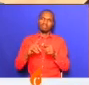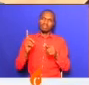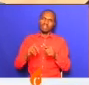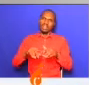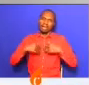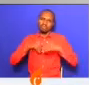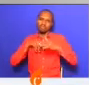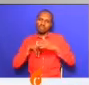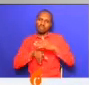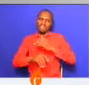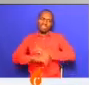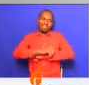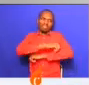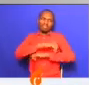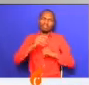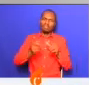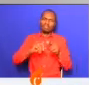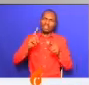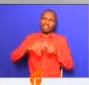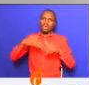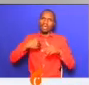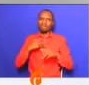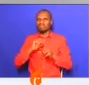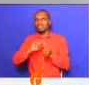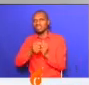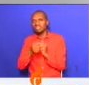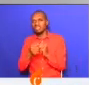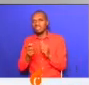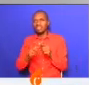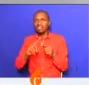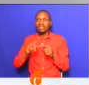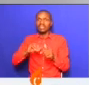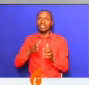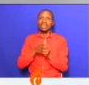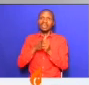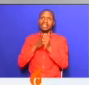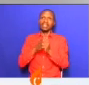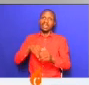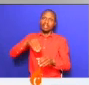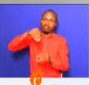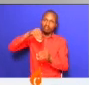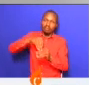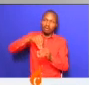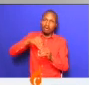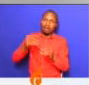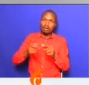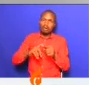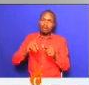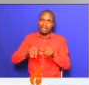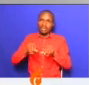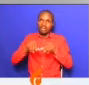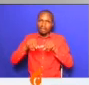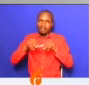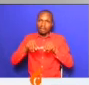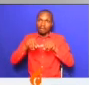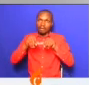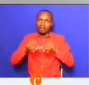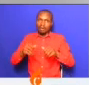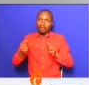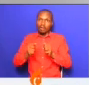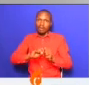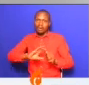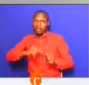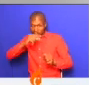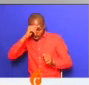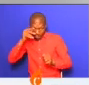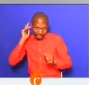school. Having not obtained a majority vote of the members of the County Assembly of Kisii